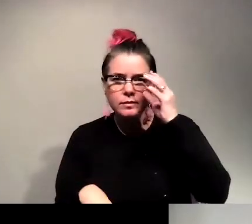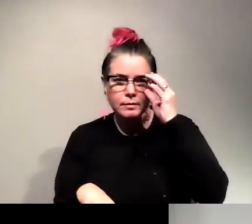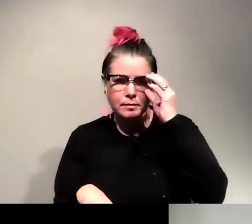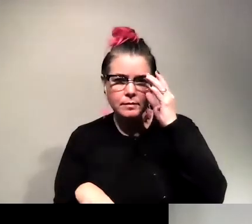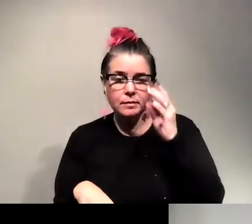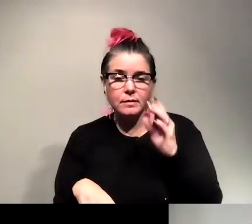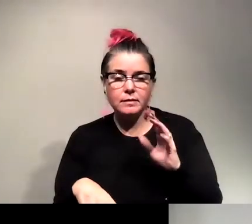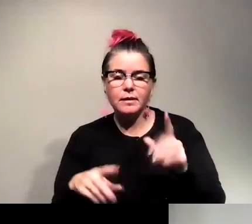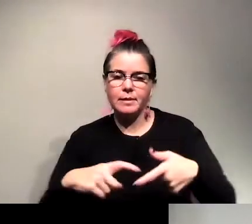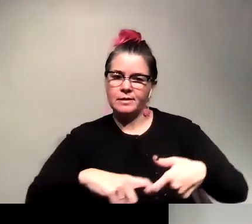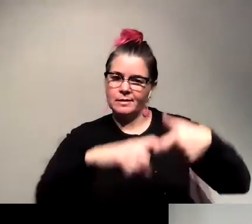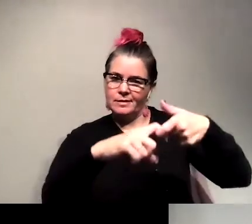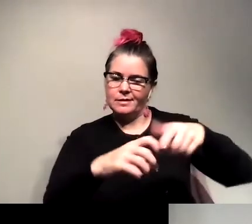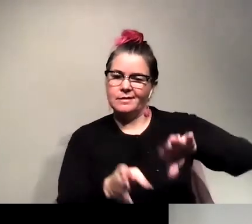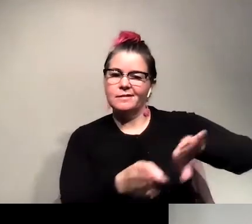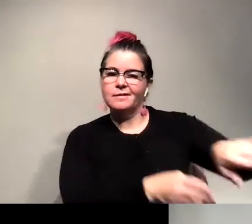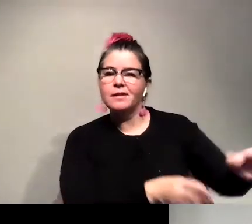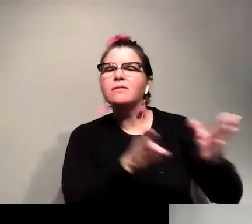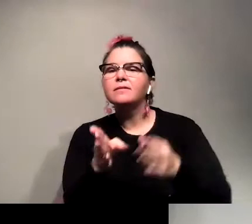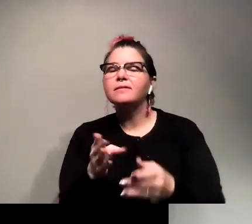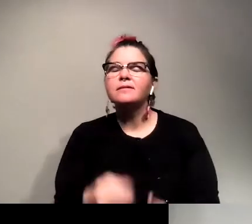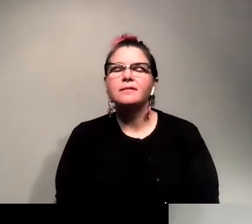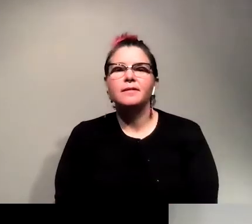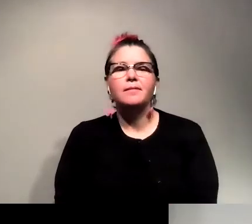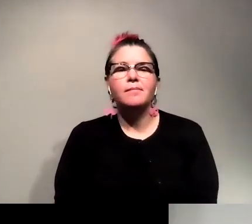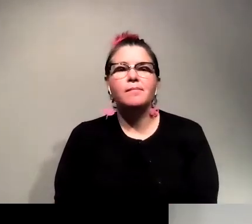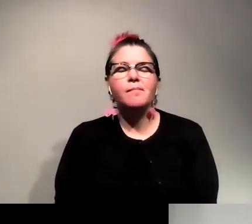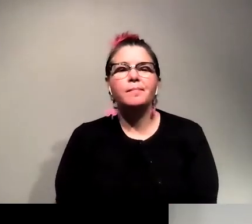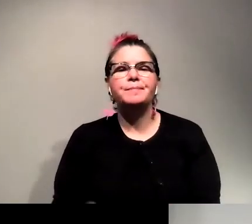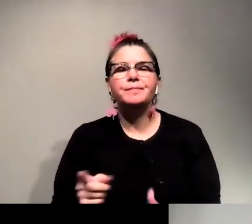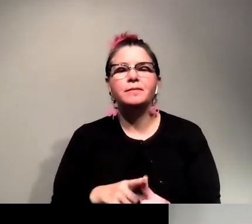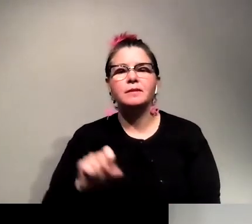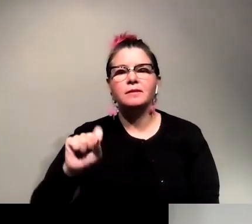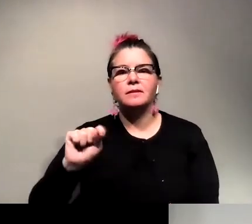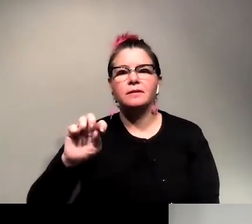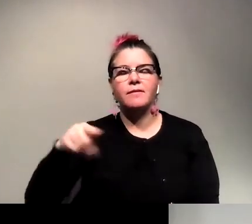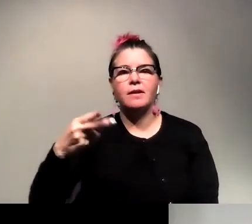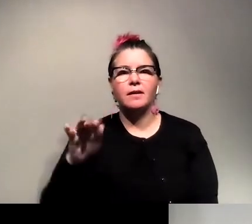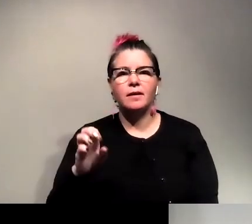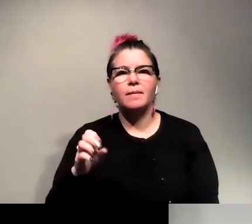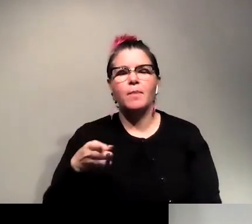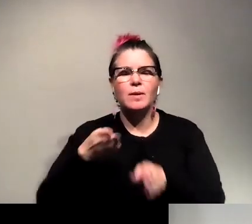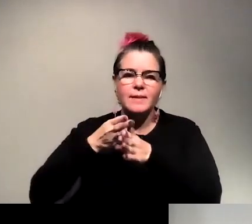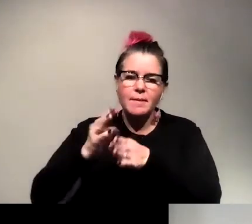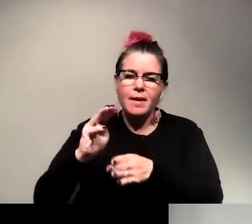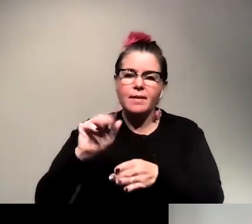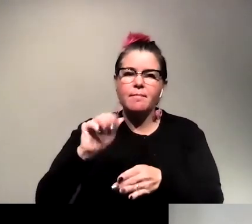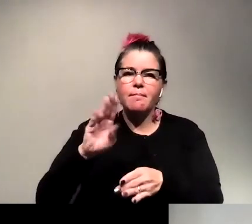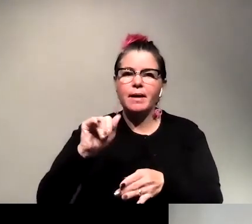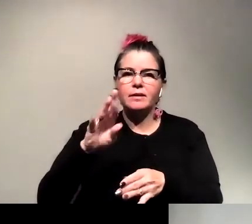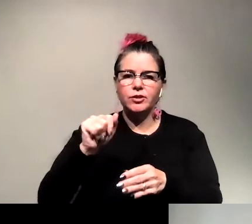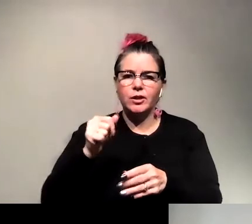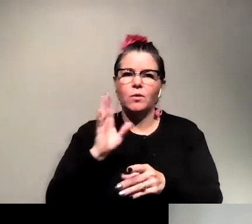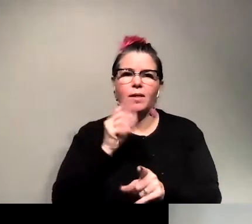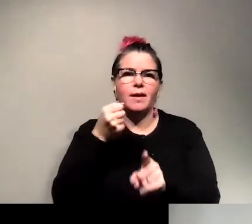put the pause button on the second question that we ask everybody. Sure. The first is from Stephanie. What's the main bacteria that affects crops?